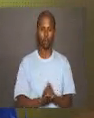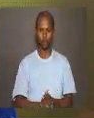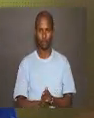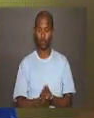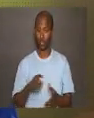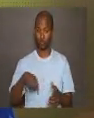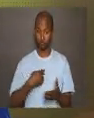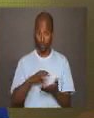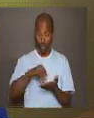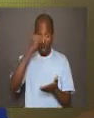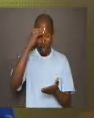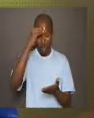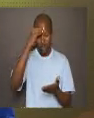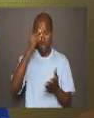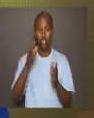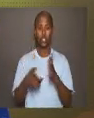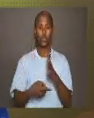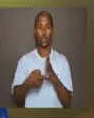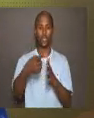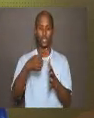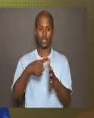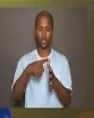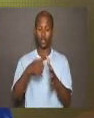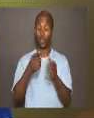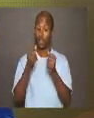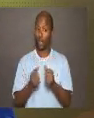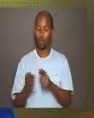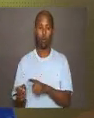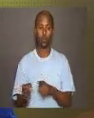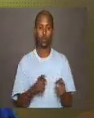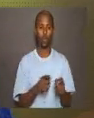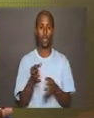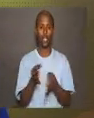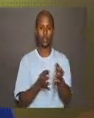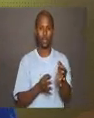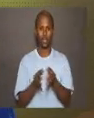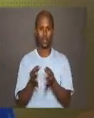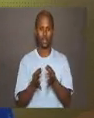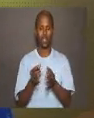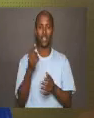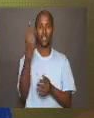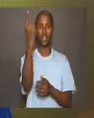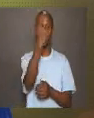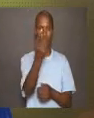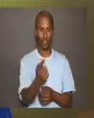As we have learned, sequences can also be expressed graphically.